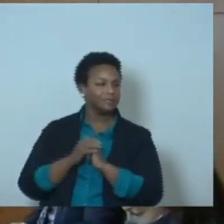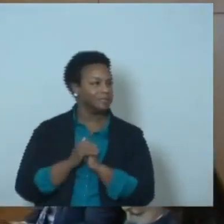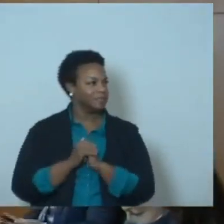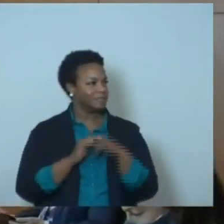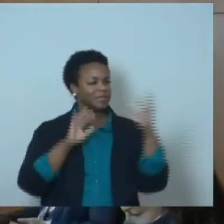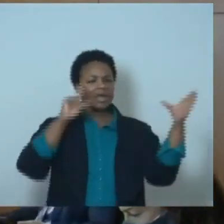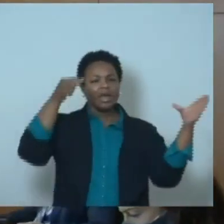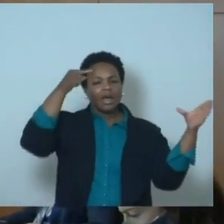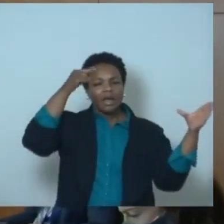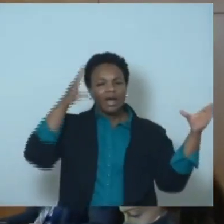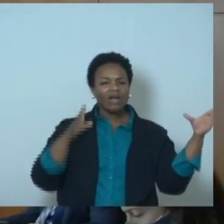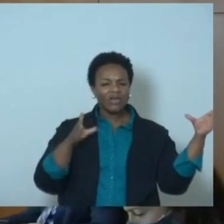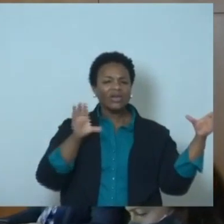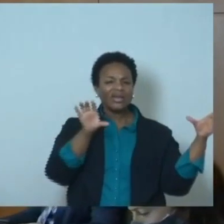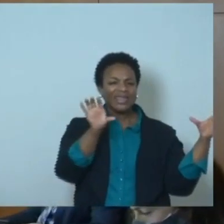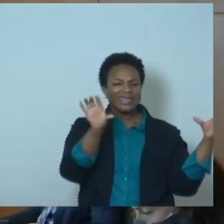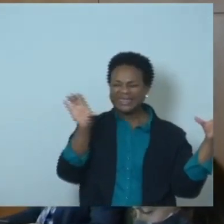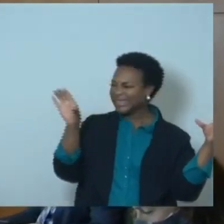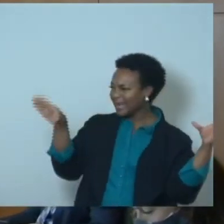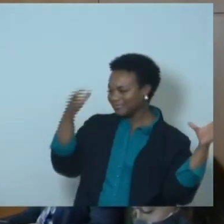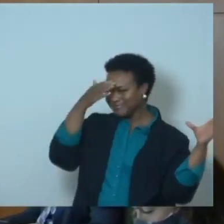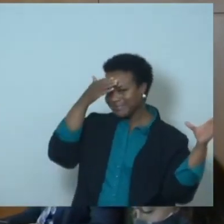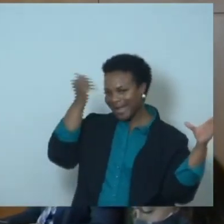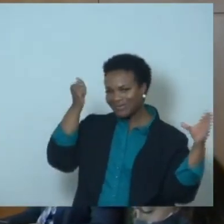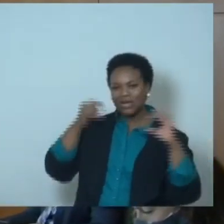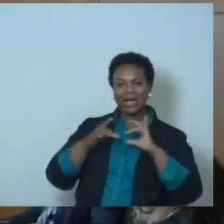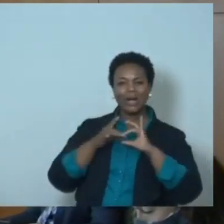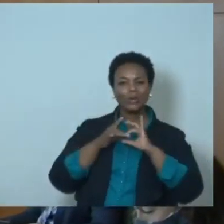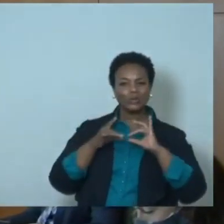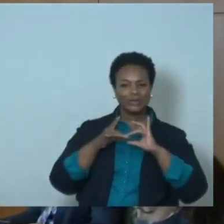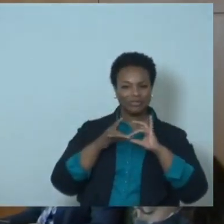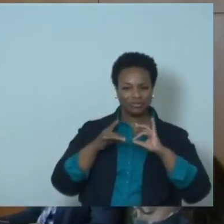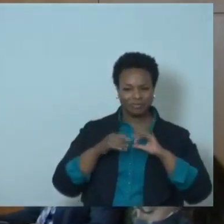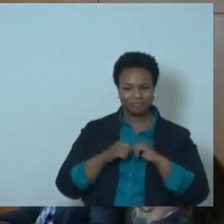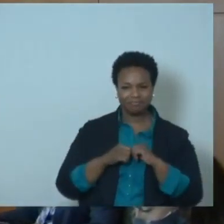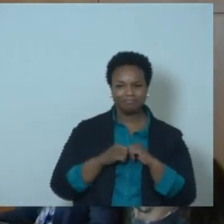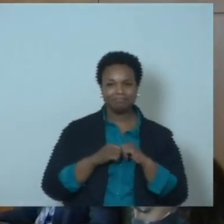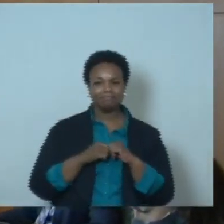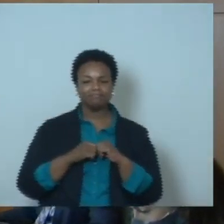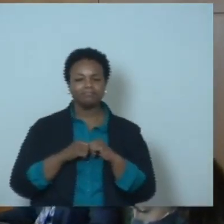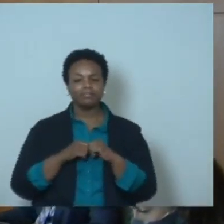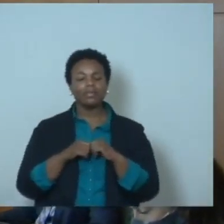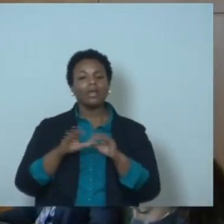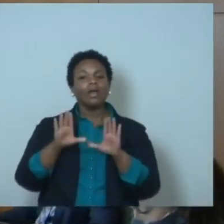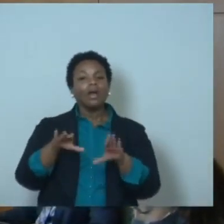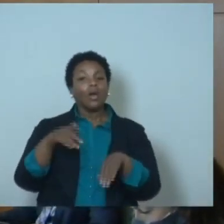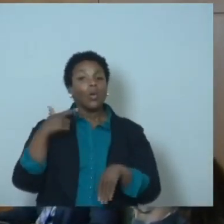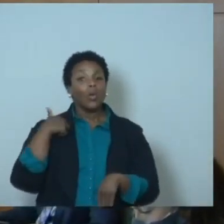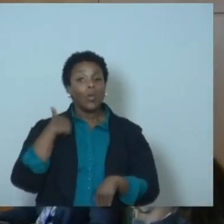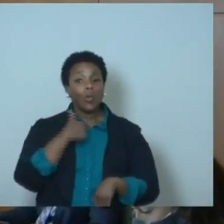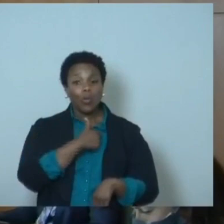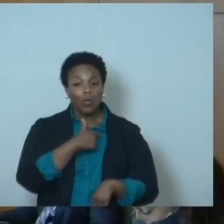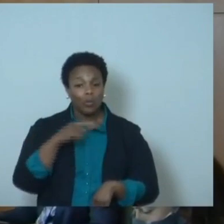bit of information that I completely forgot, is that we take seriously that we don't place